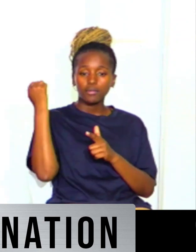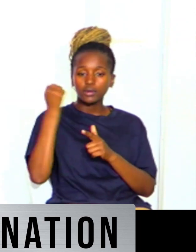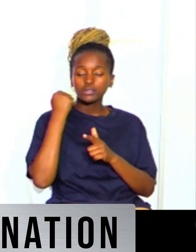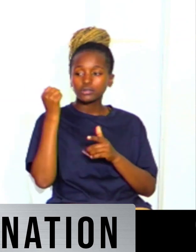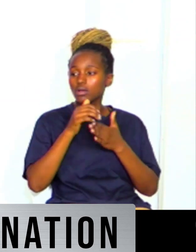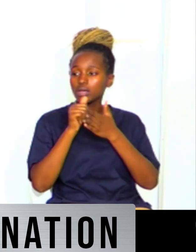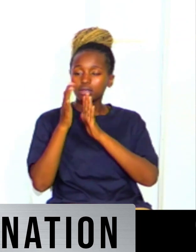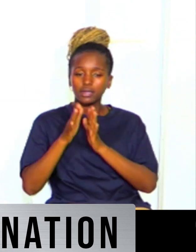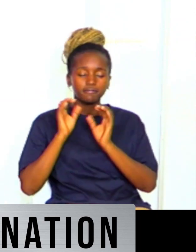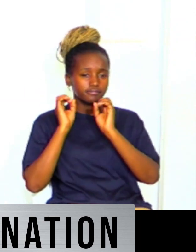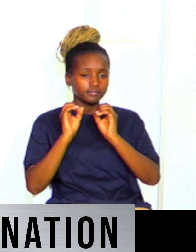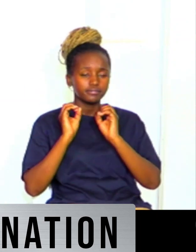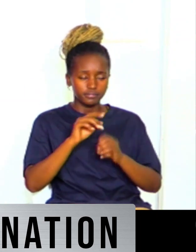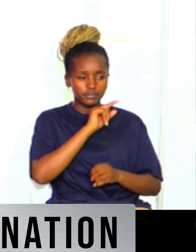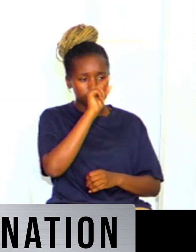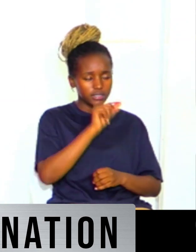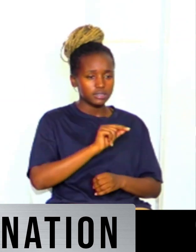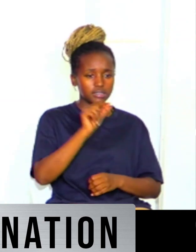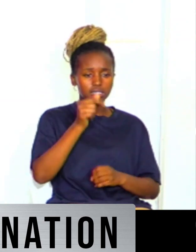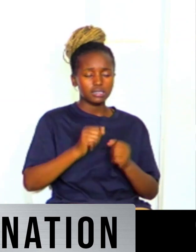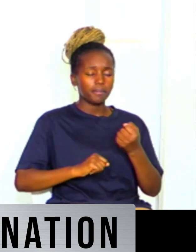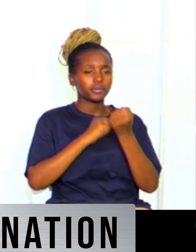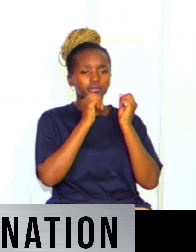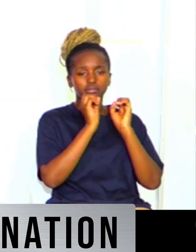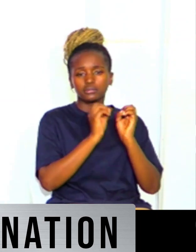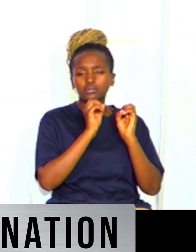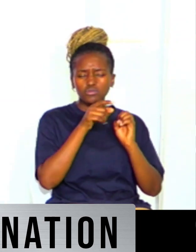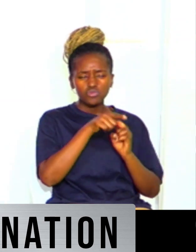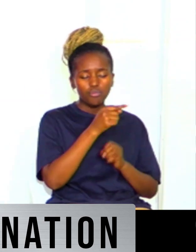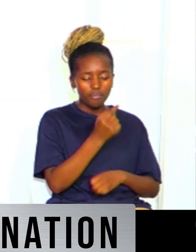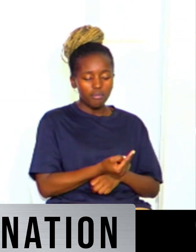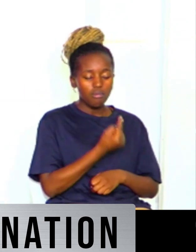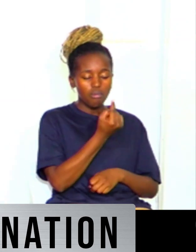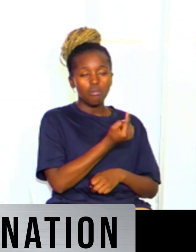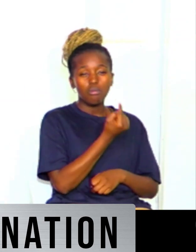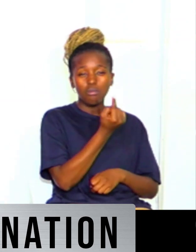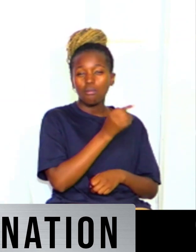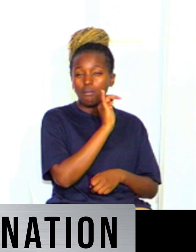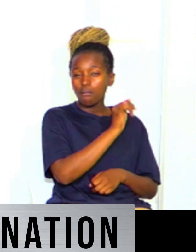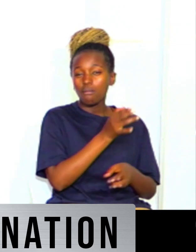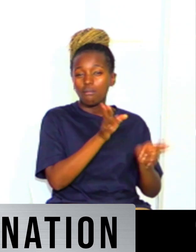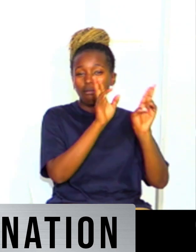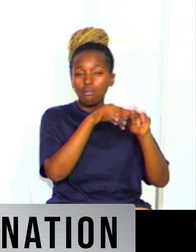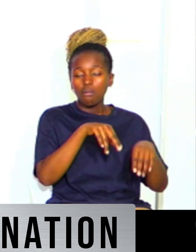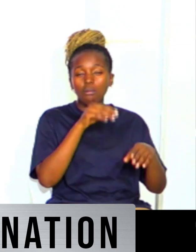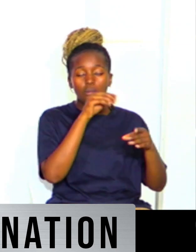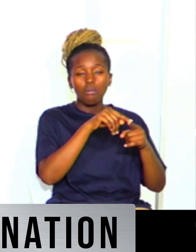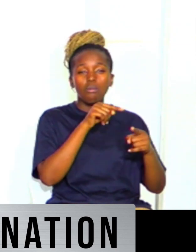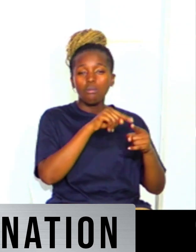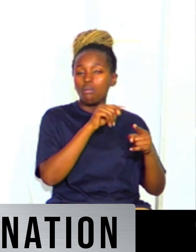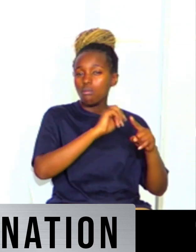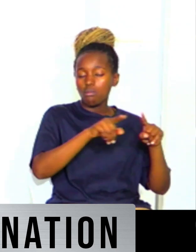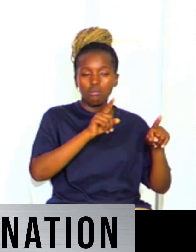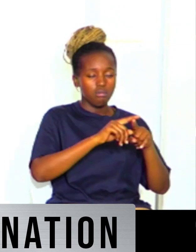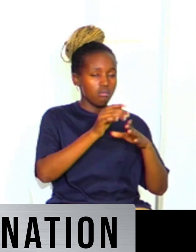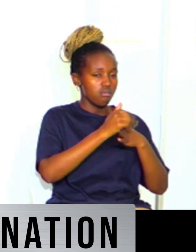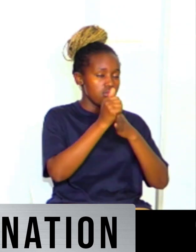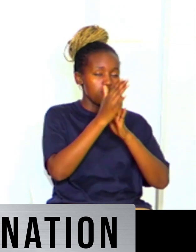Zs wenye anasema sijui nini wangemwacha, angebaki peke yake. And that has happened to a certain leader here in